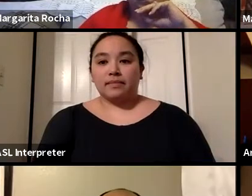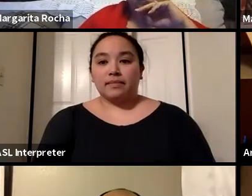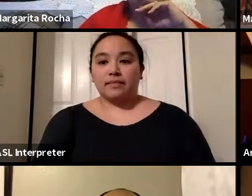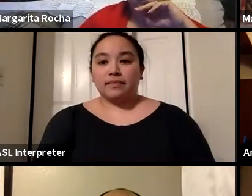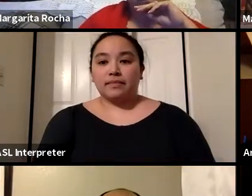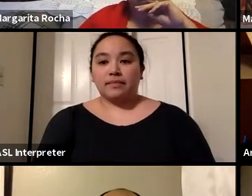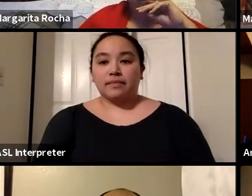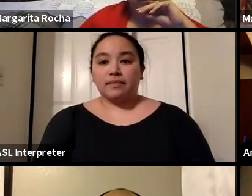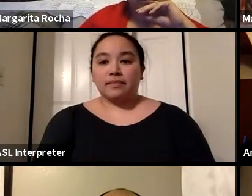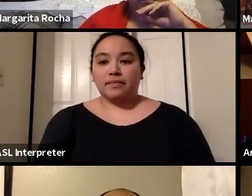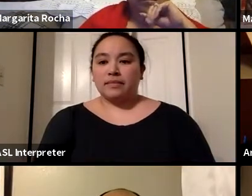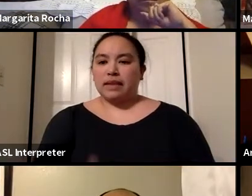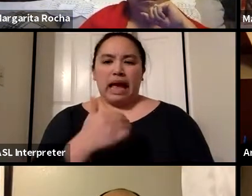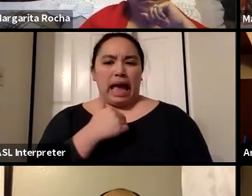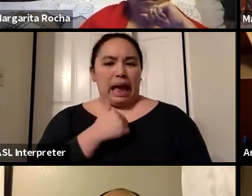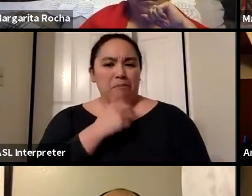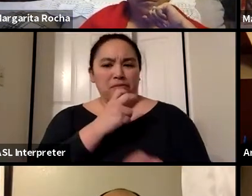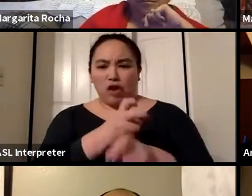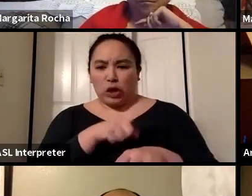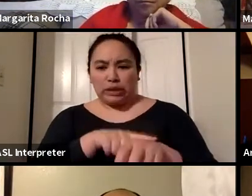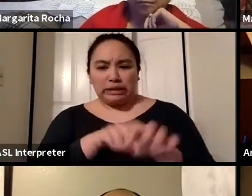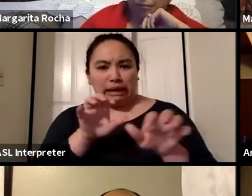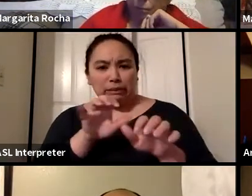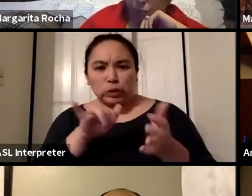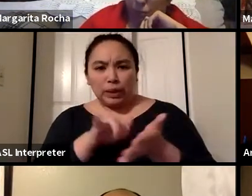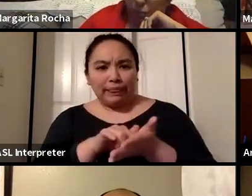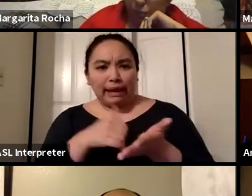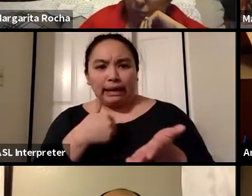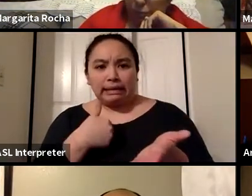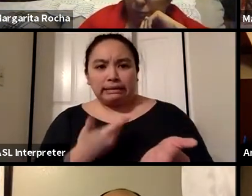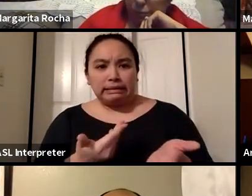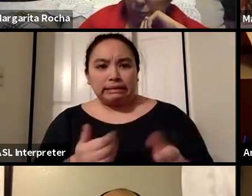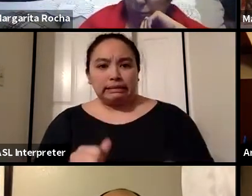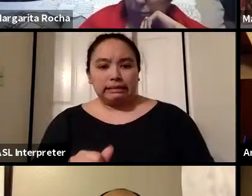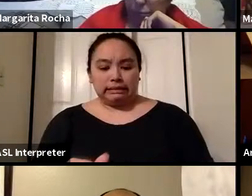I am having trouble doing that.